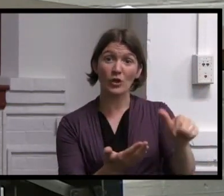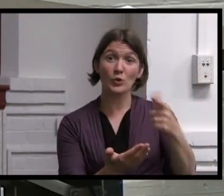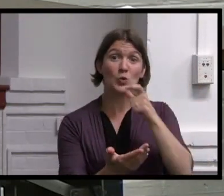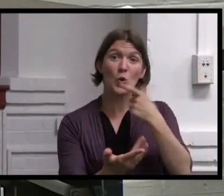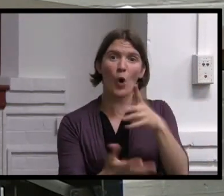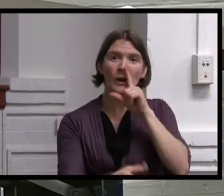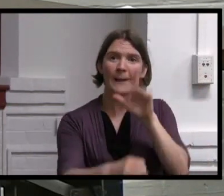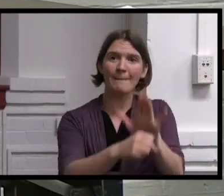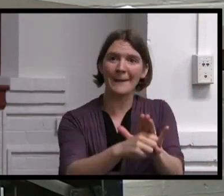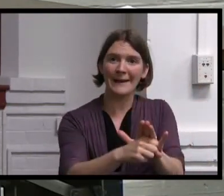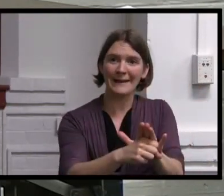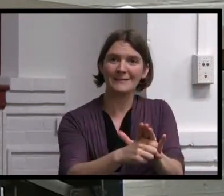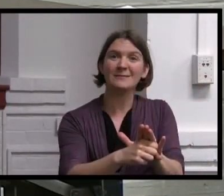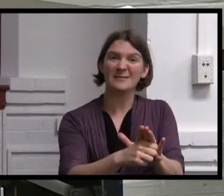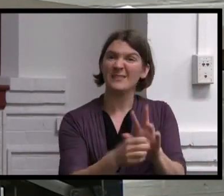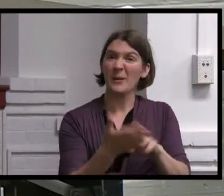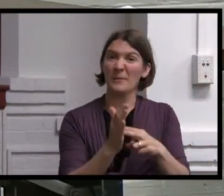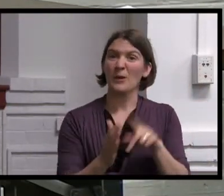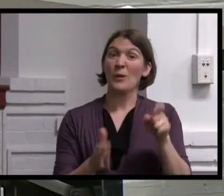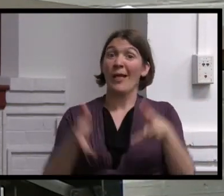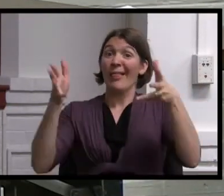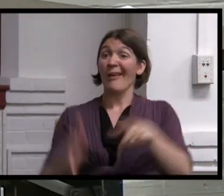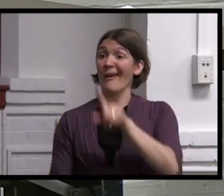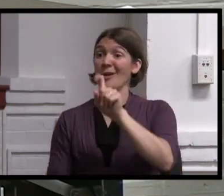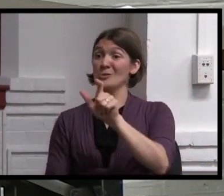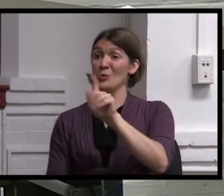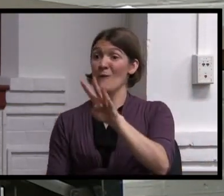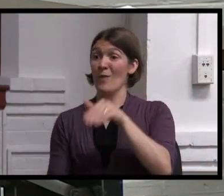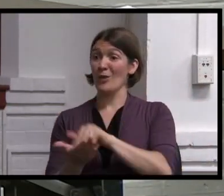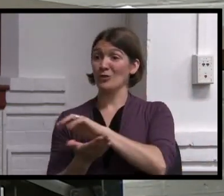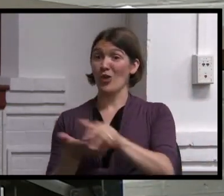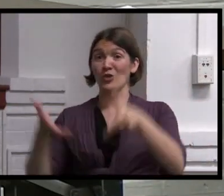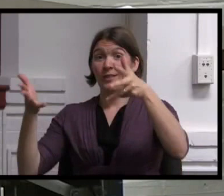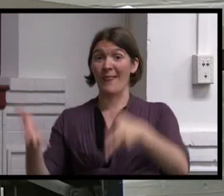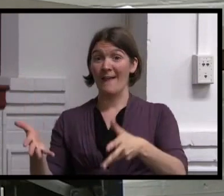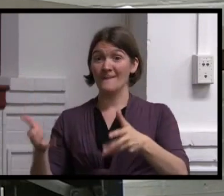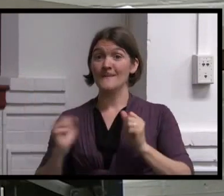pledges. So we essentially need $124,000.